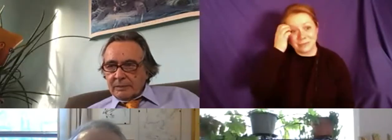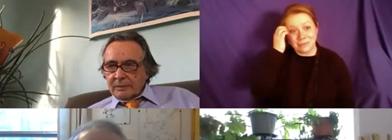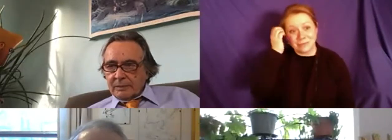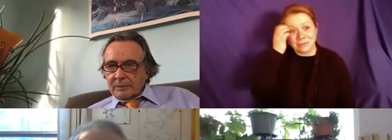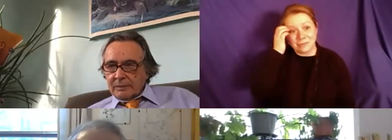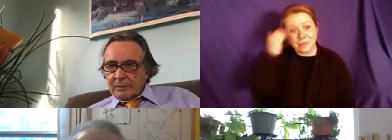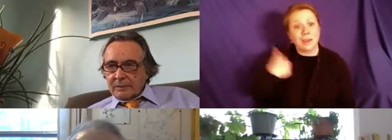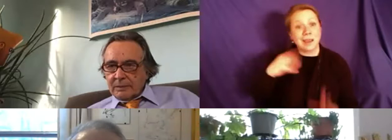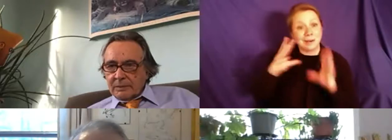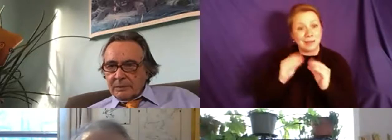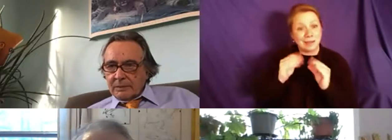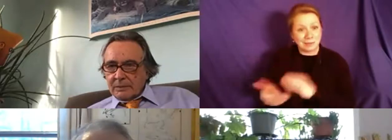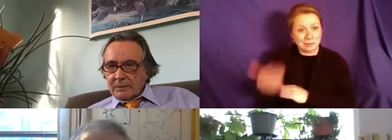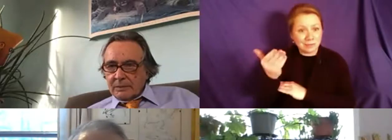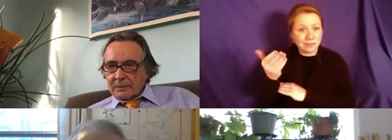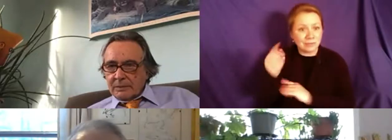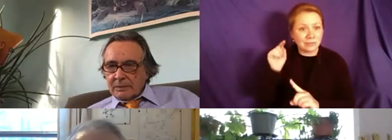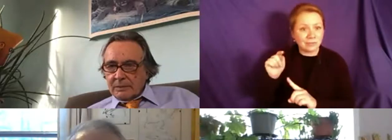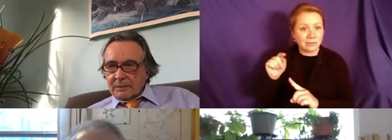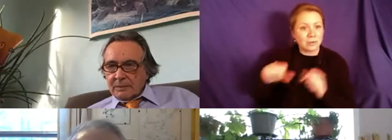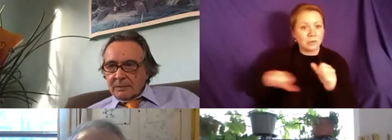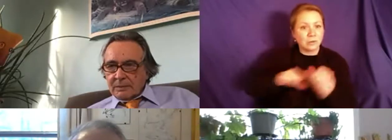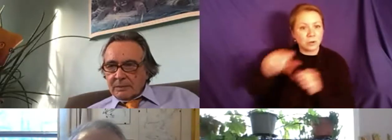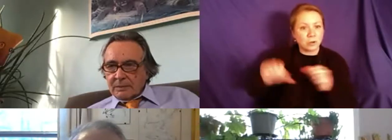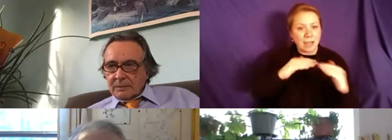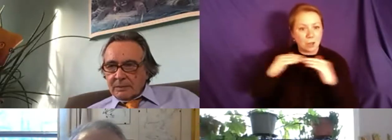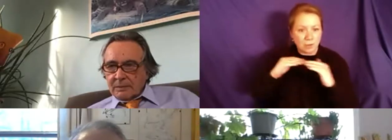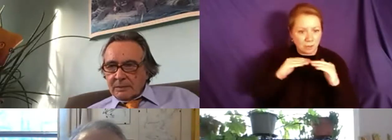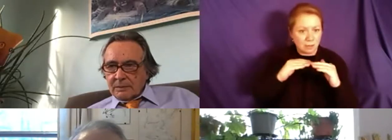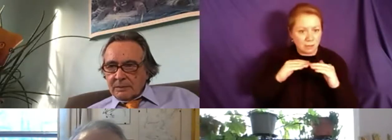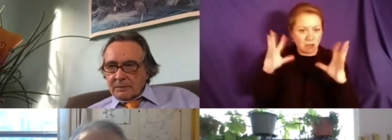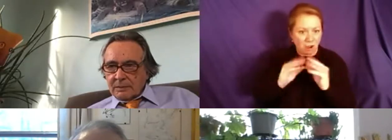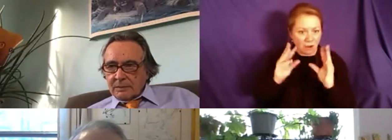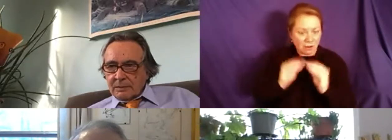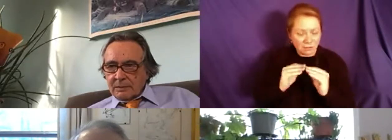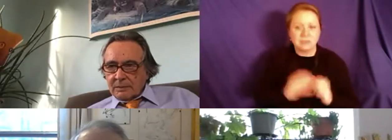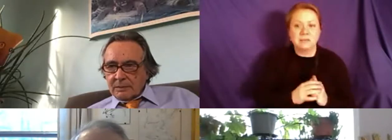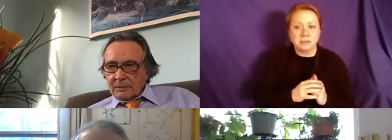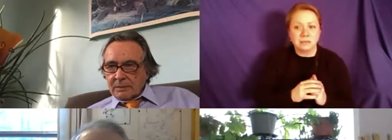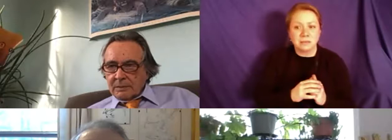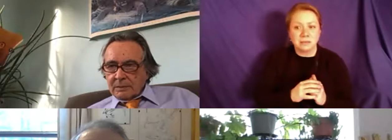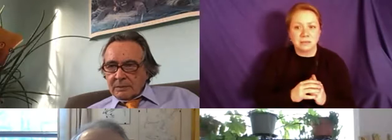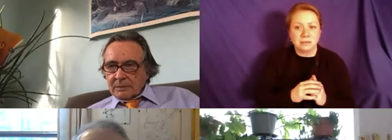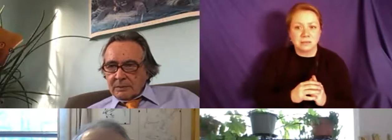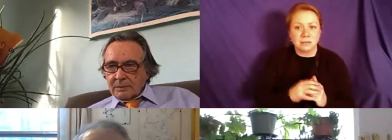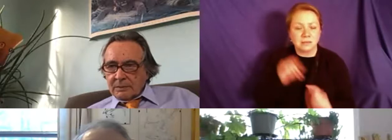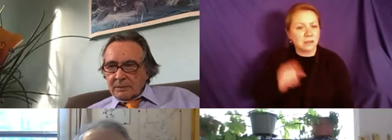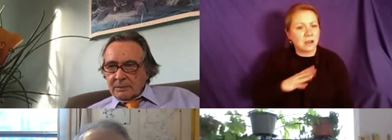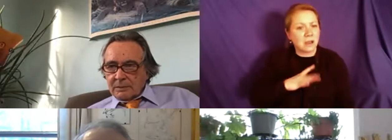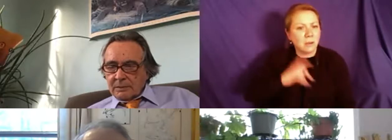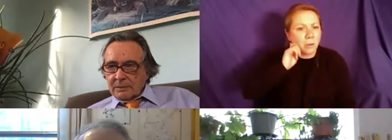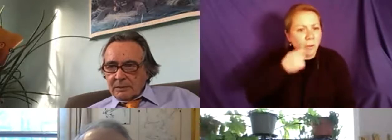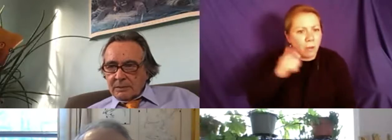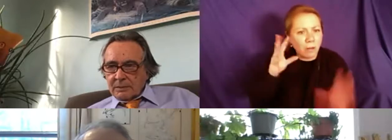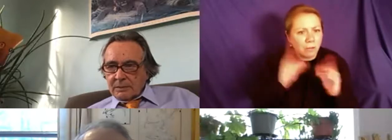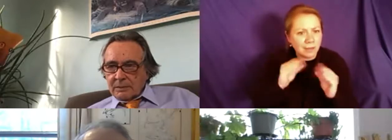We had a meeting this morning of the Social Equity Caucus, and it was one of the coolest meetings we've